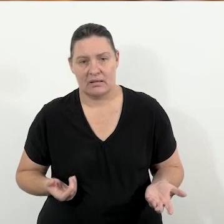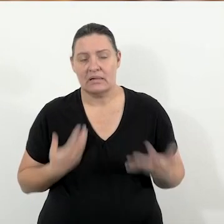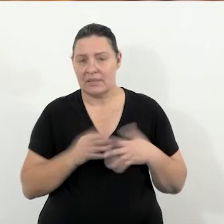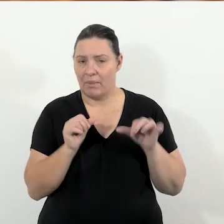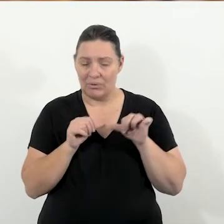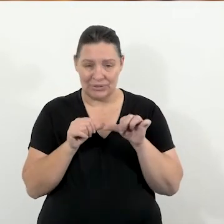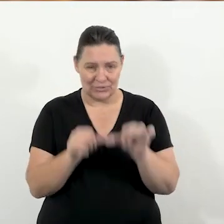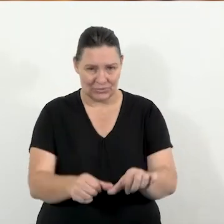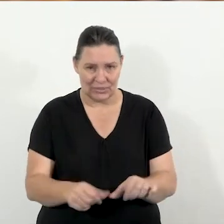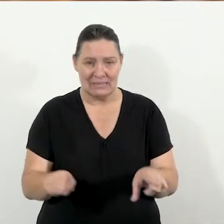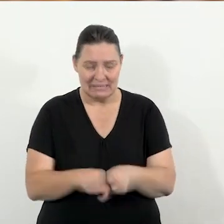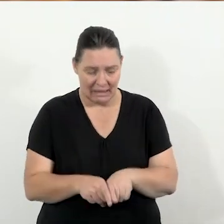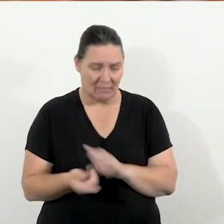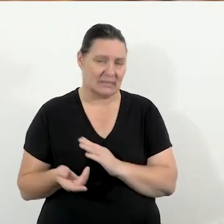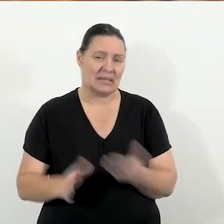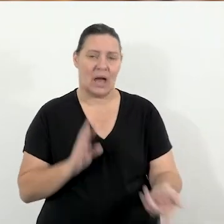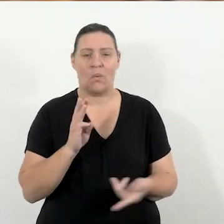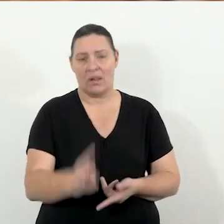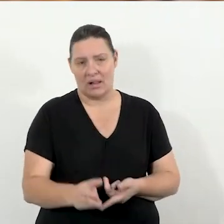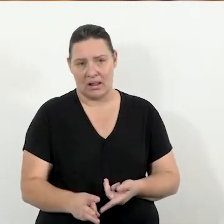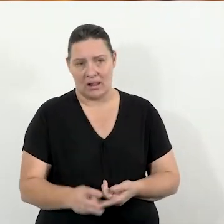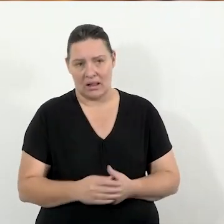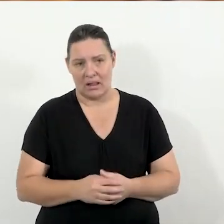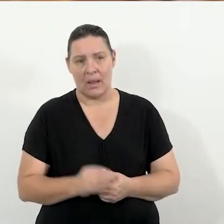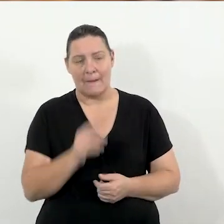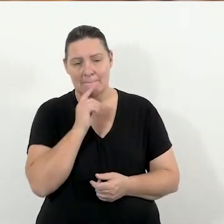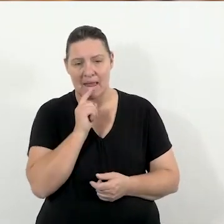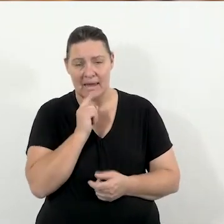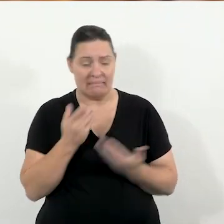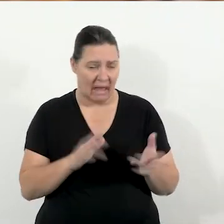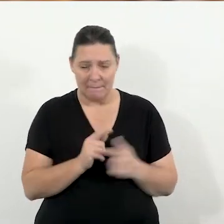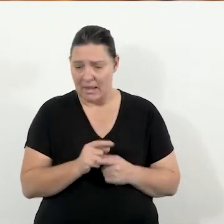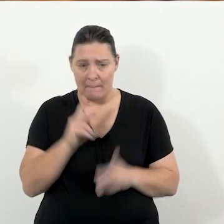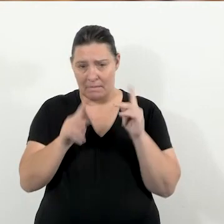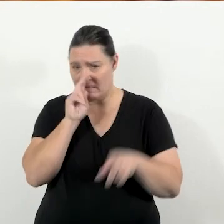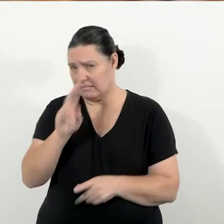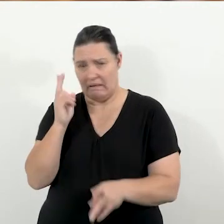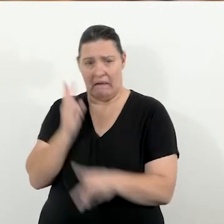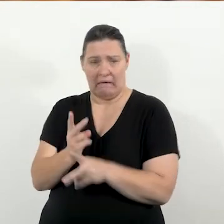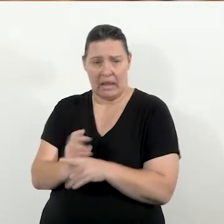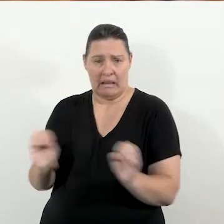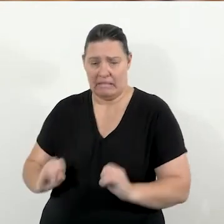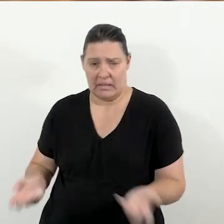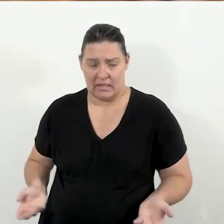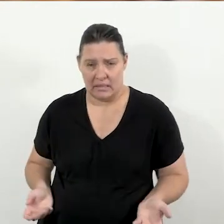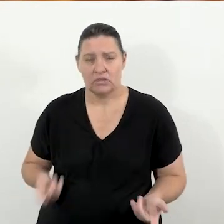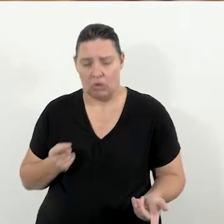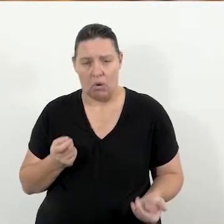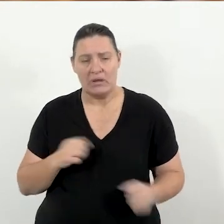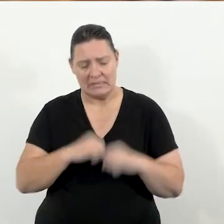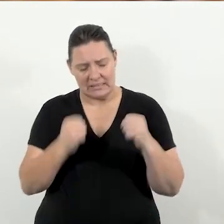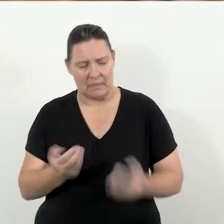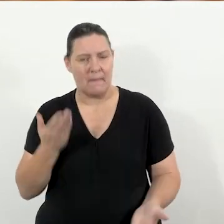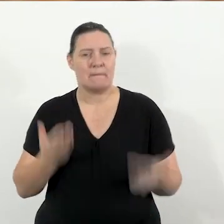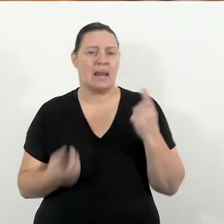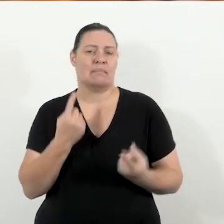it continues, they might even die and they might even become extinct. So it's very important that all the systems need to balance